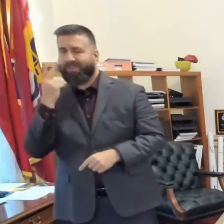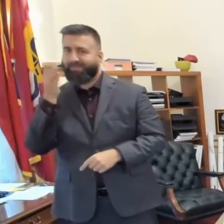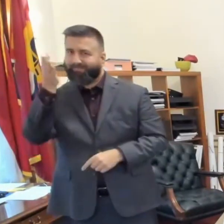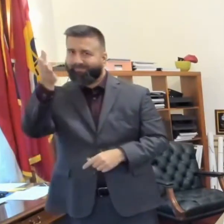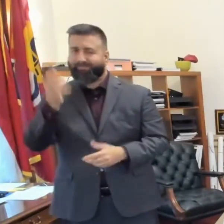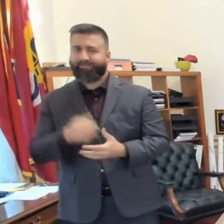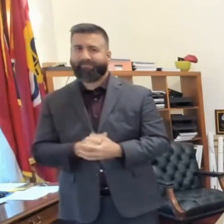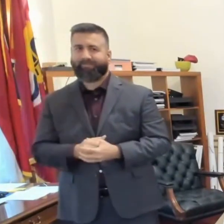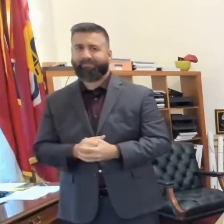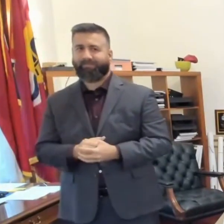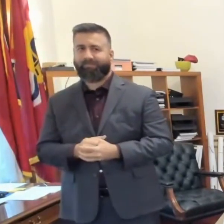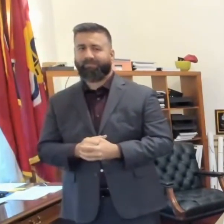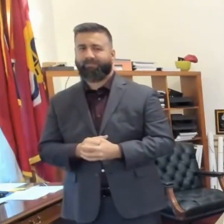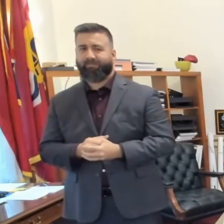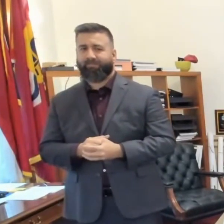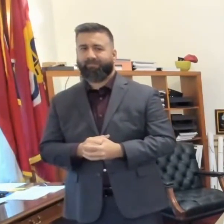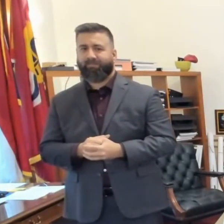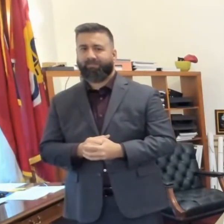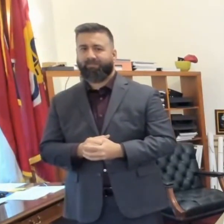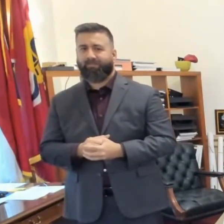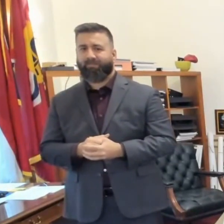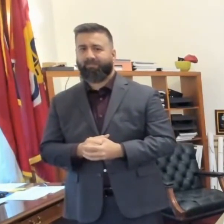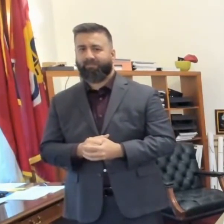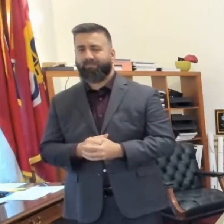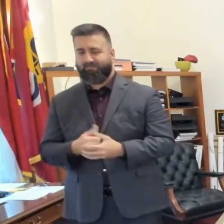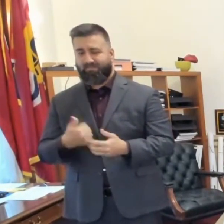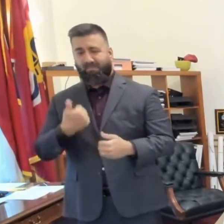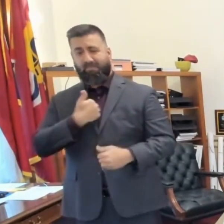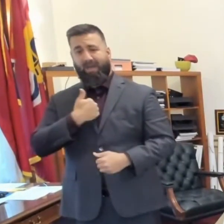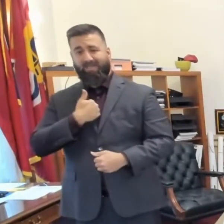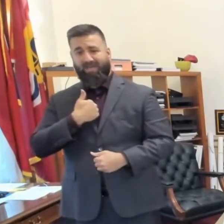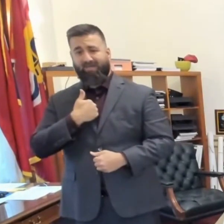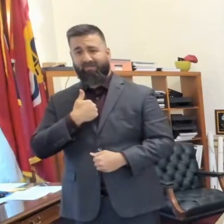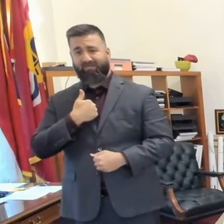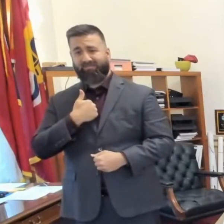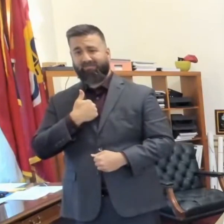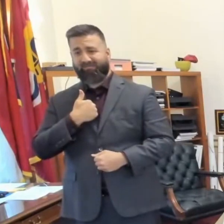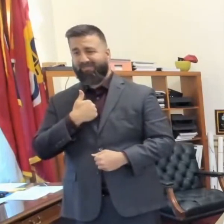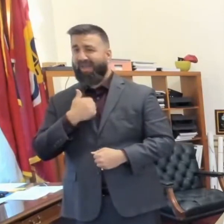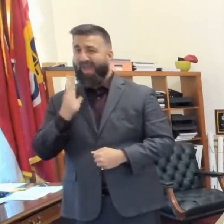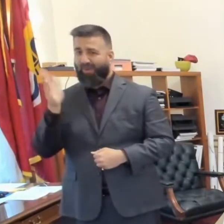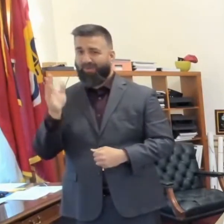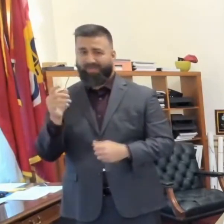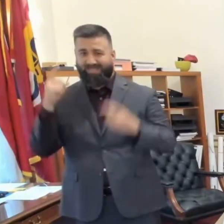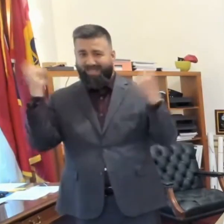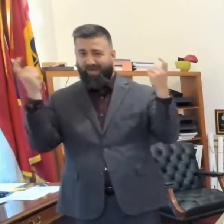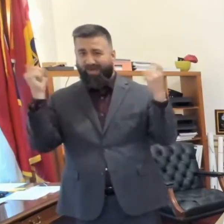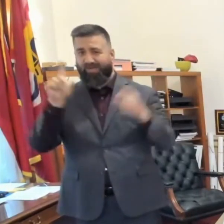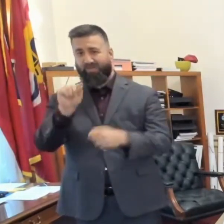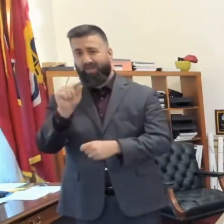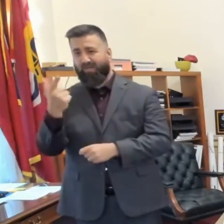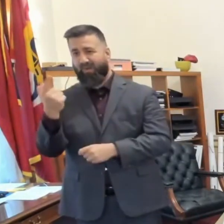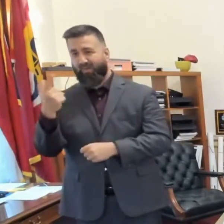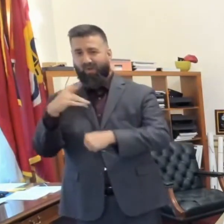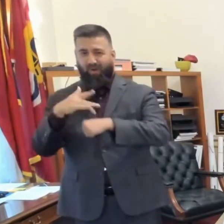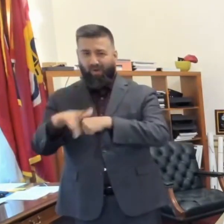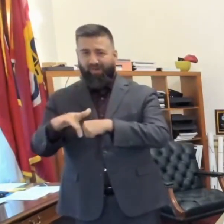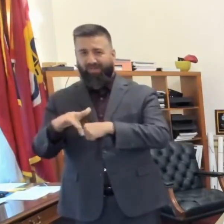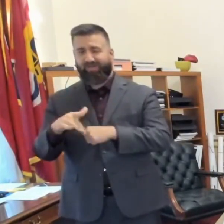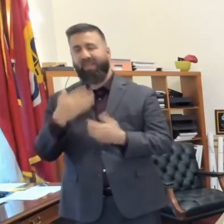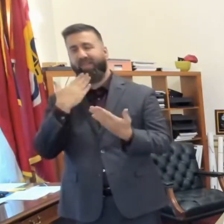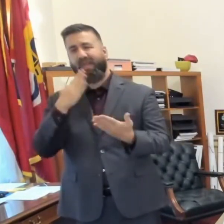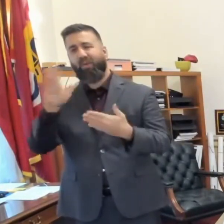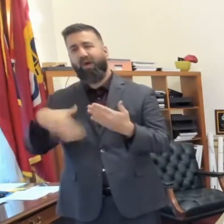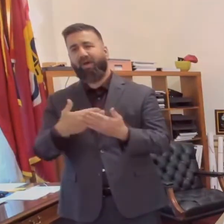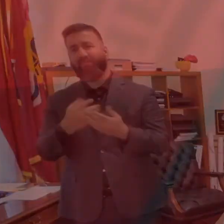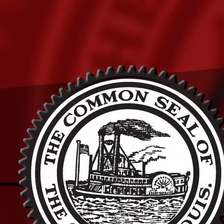but I'll be ringing in 2021 early this year as well. Thank you all. Appreciate you being with us.